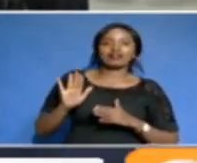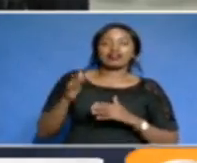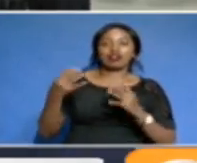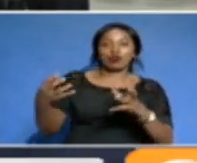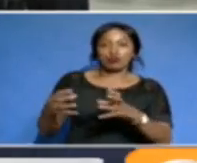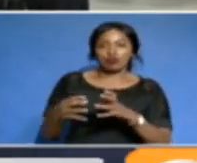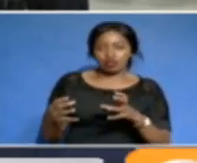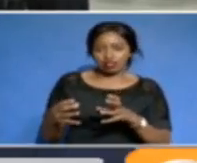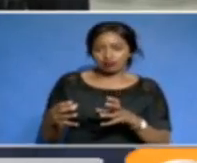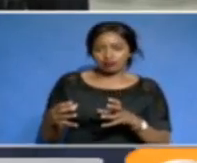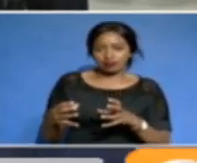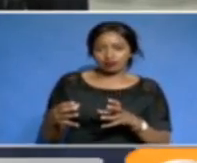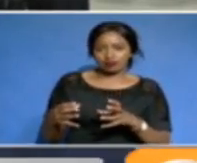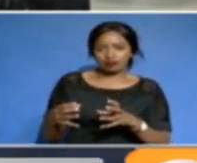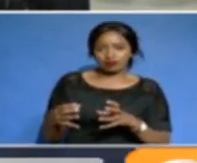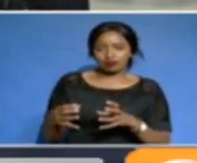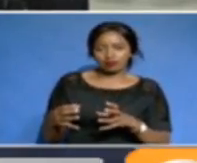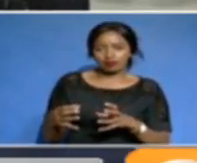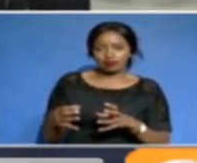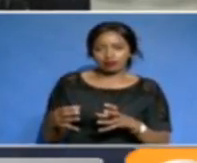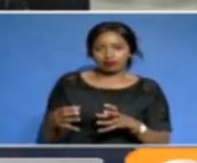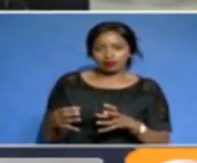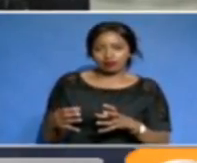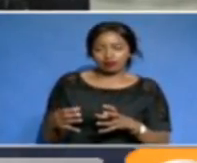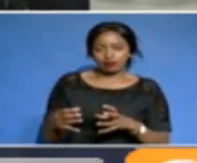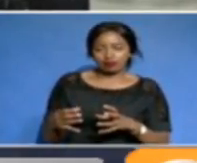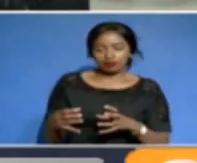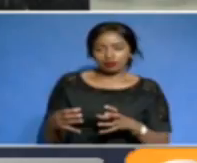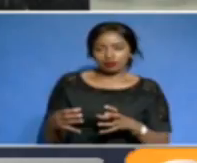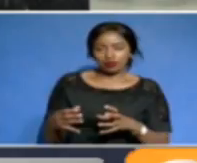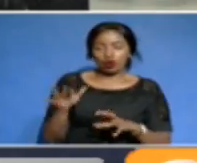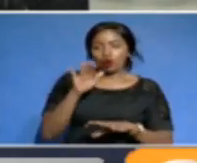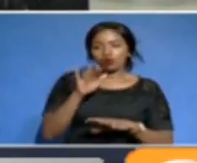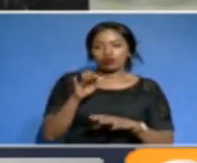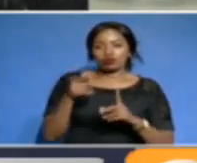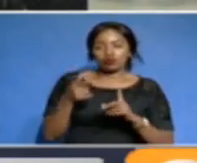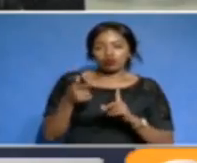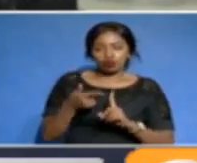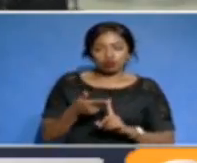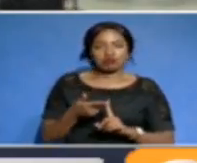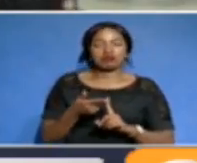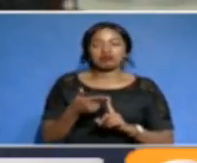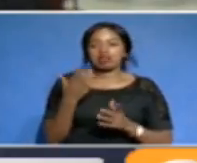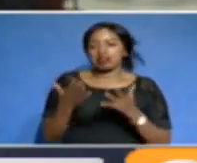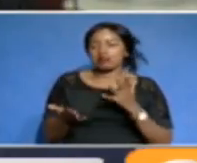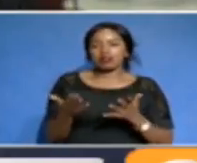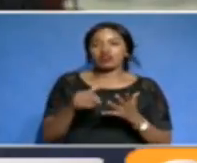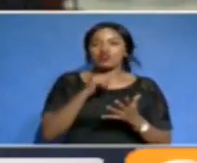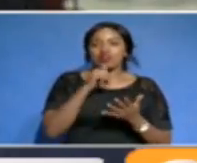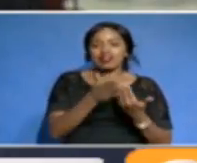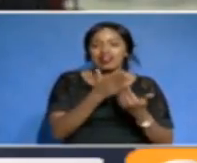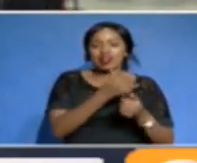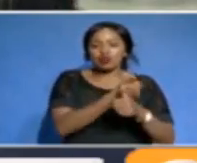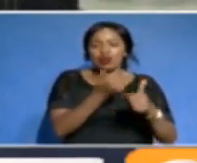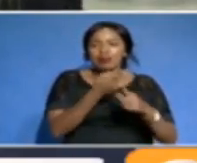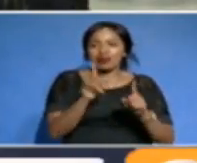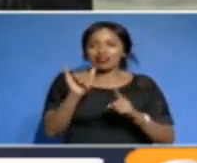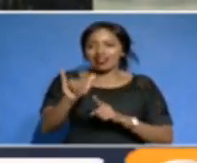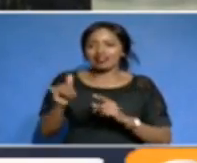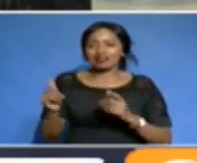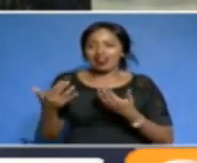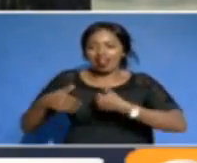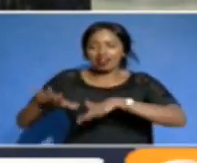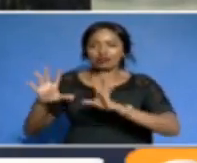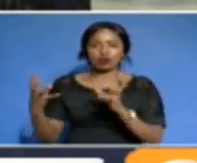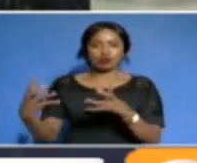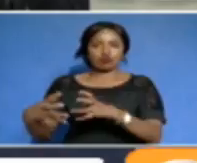communities at the mercy of the developers. Not that the developers were bad, but it was